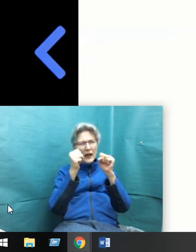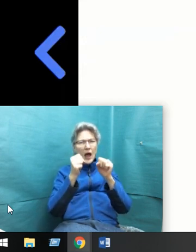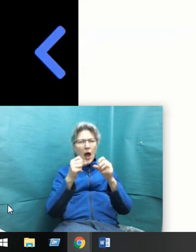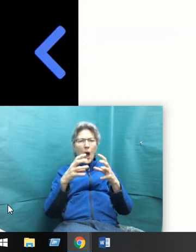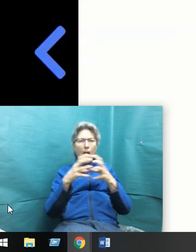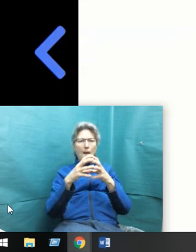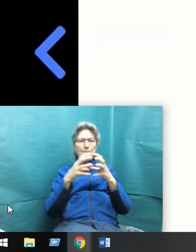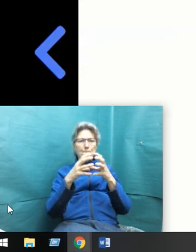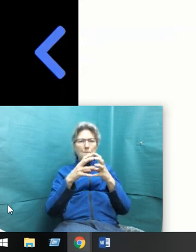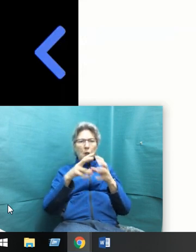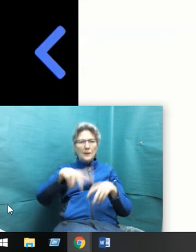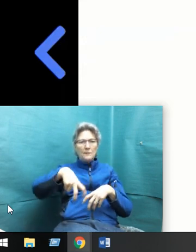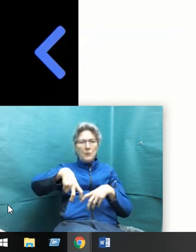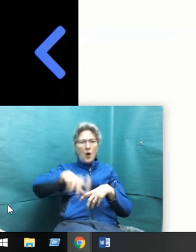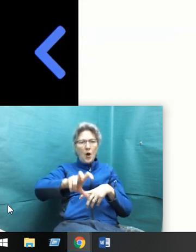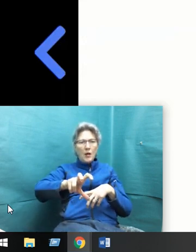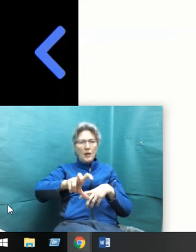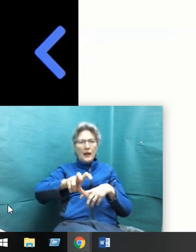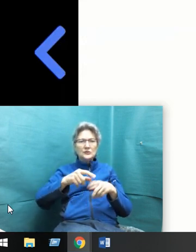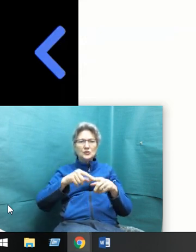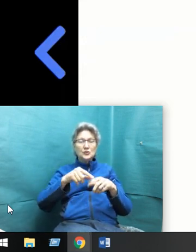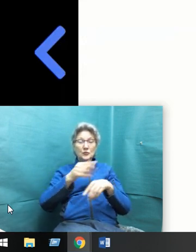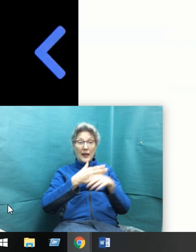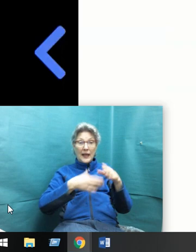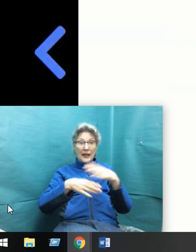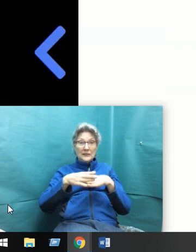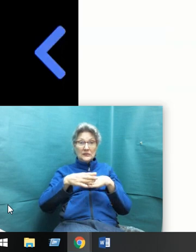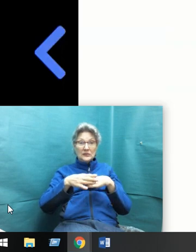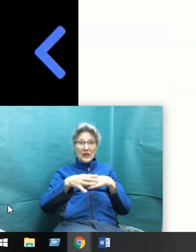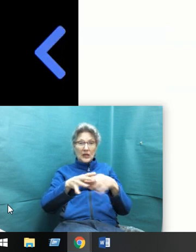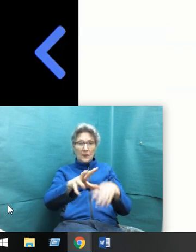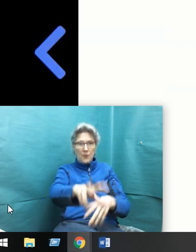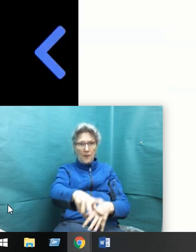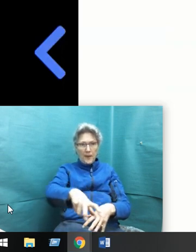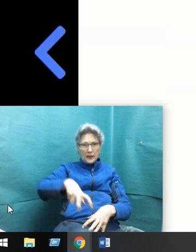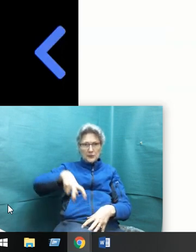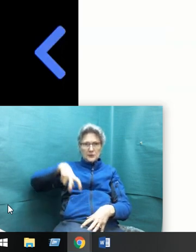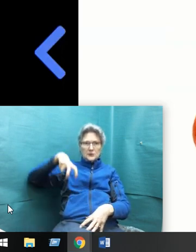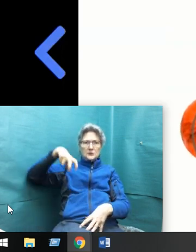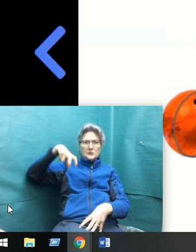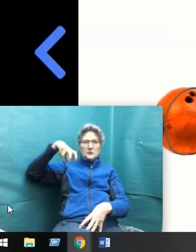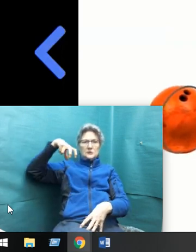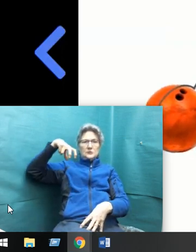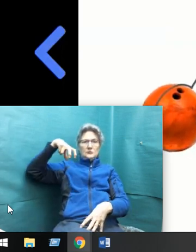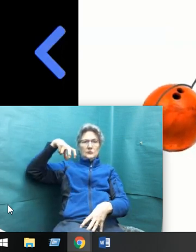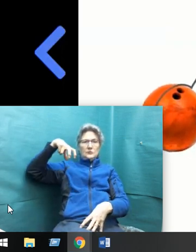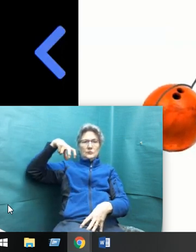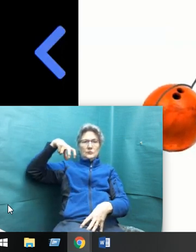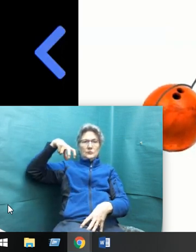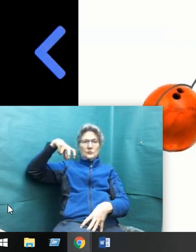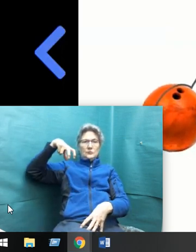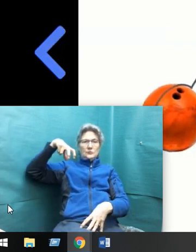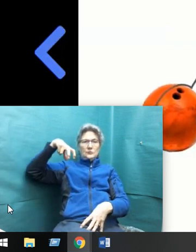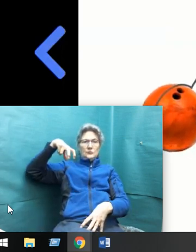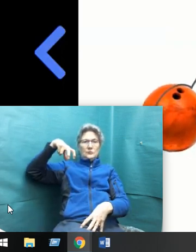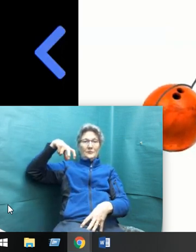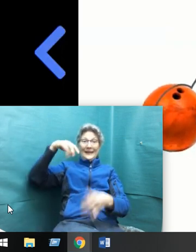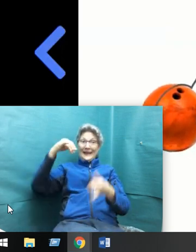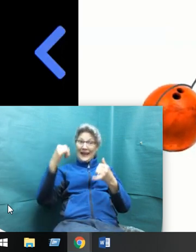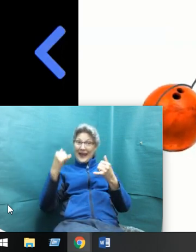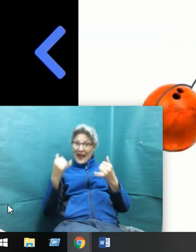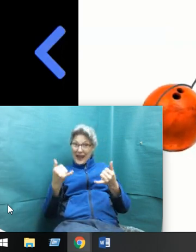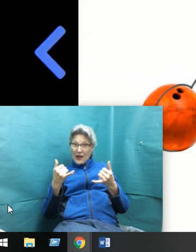ball. And imagine if you took your hands and you pulled back the bowling ball so that it was ready to swing. But